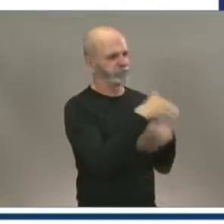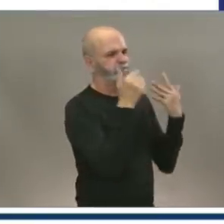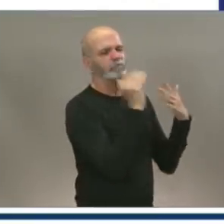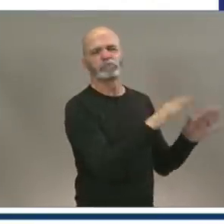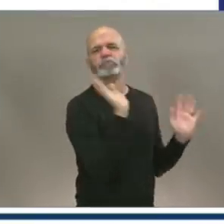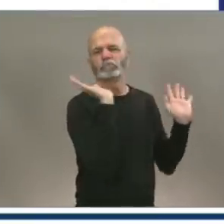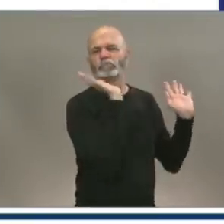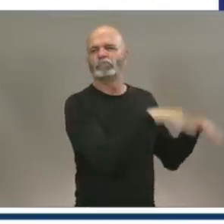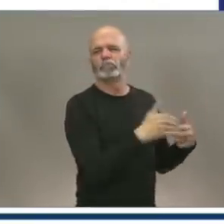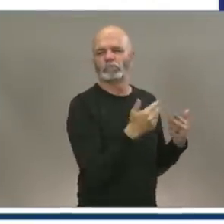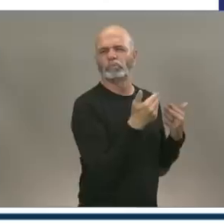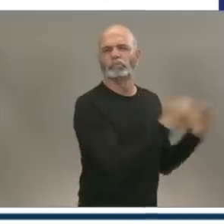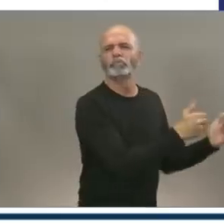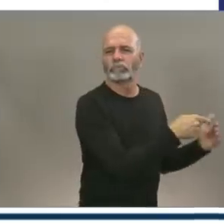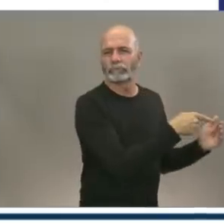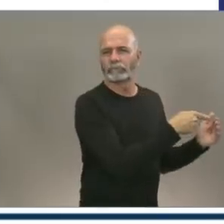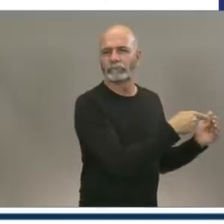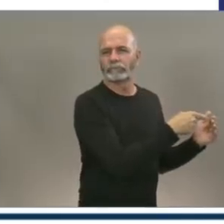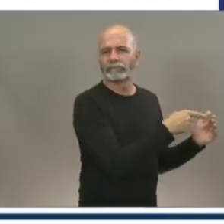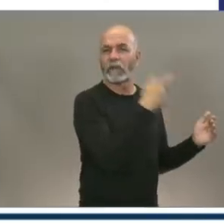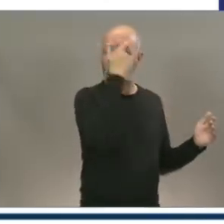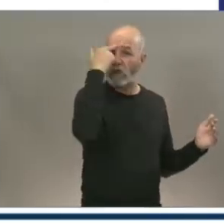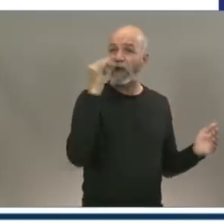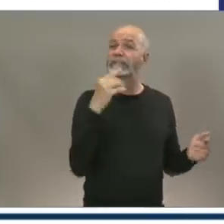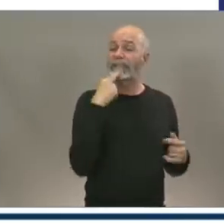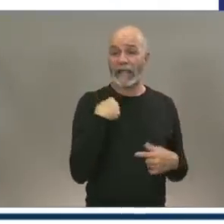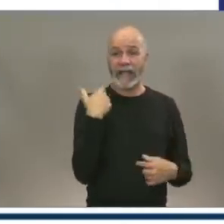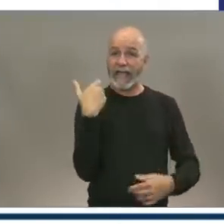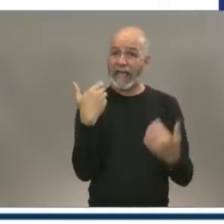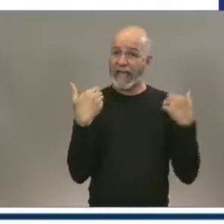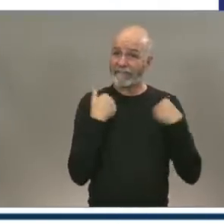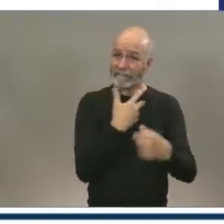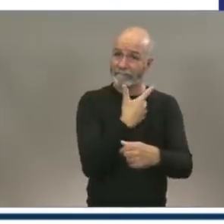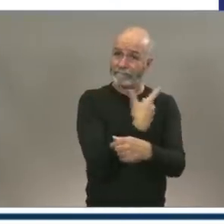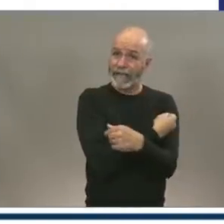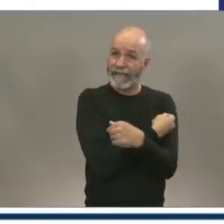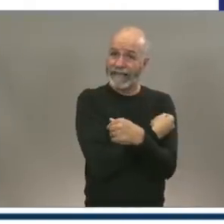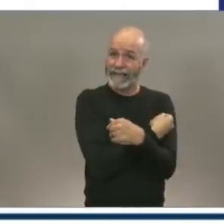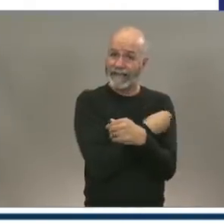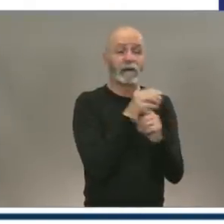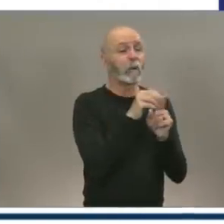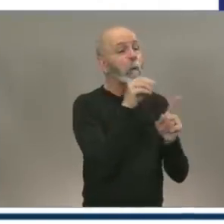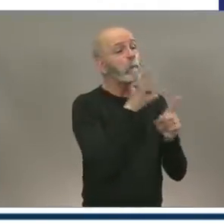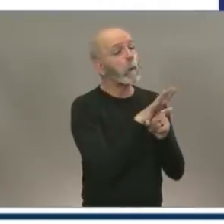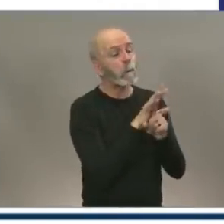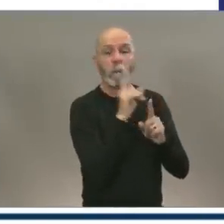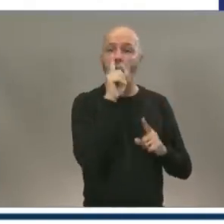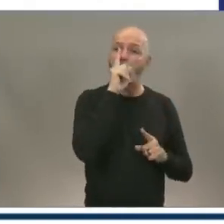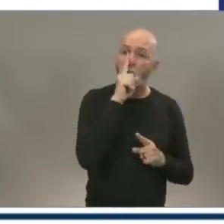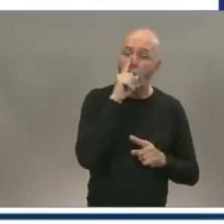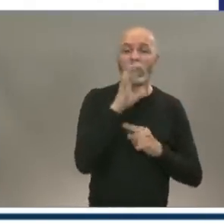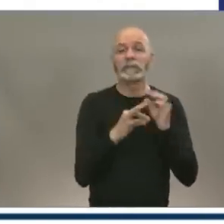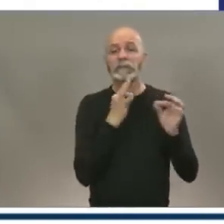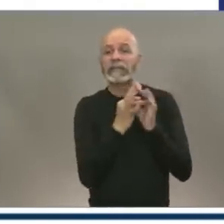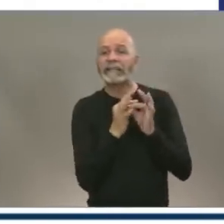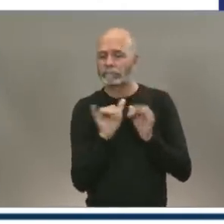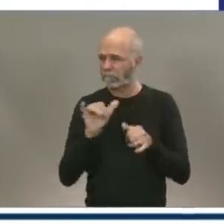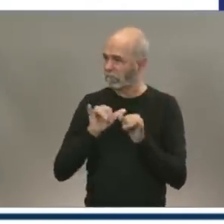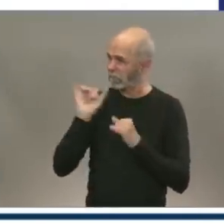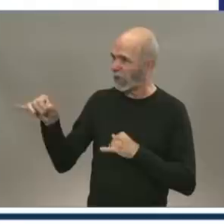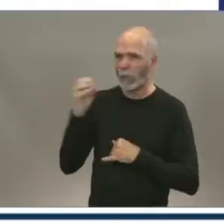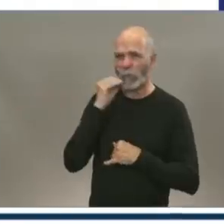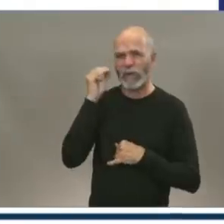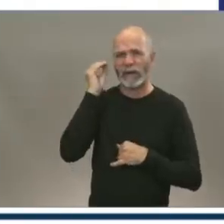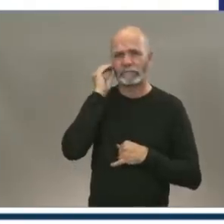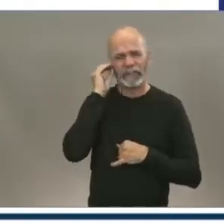on the chart, it just says, you know, if you're vaccinated, had an exposure, just get a test and you don't have to isolate. So is that something you need to look at, or has that